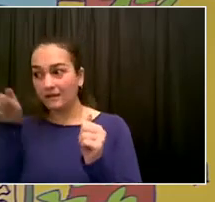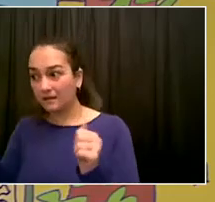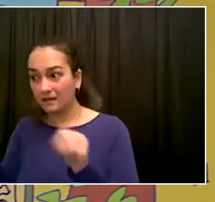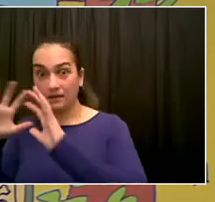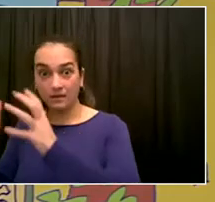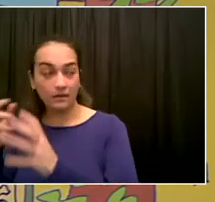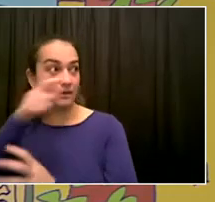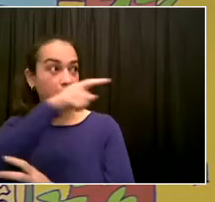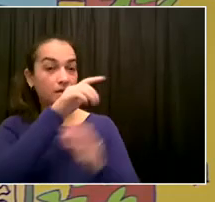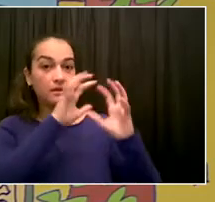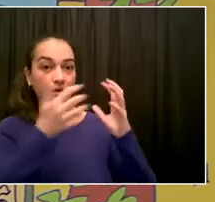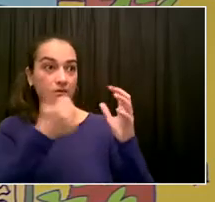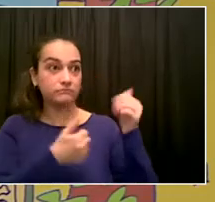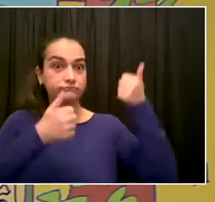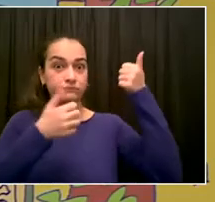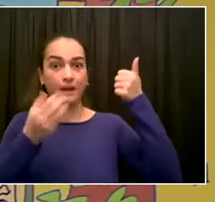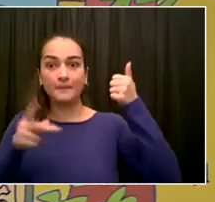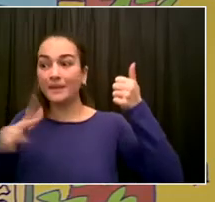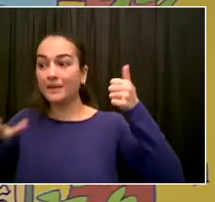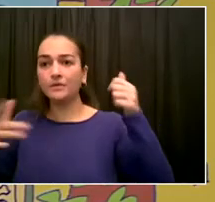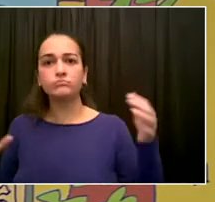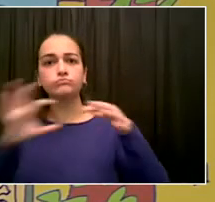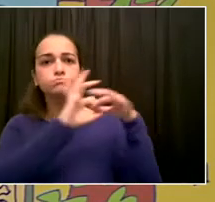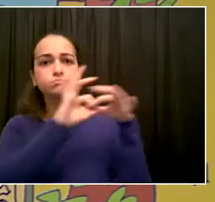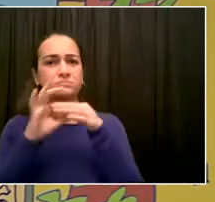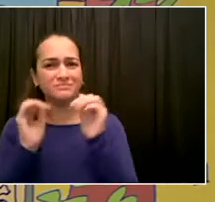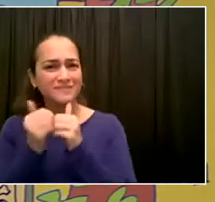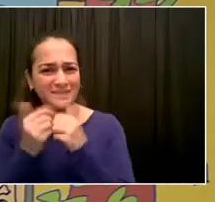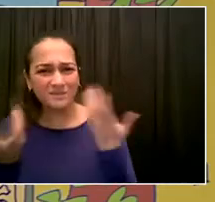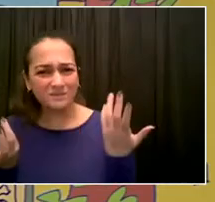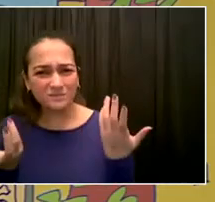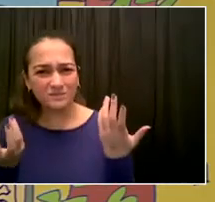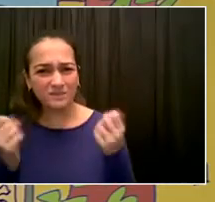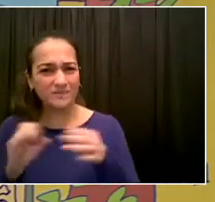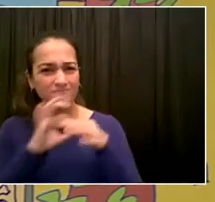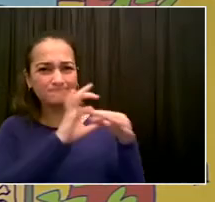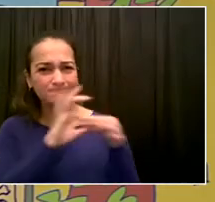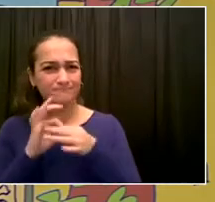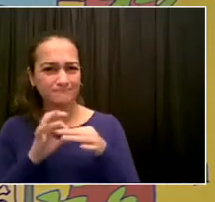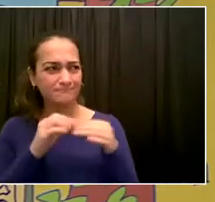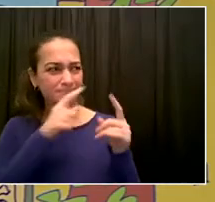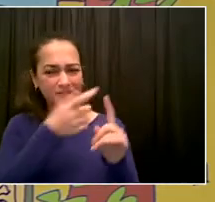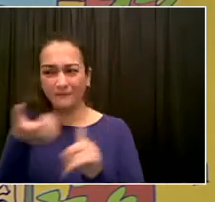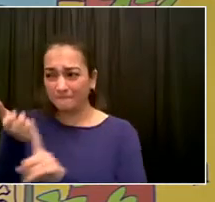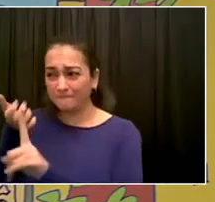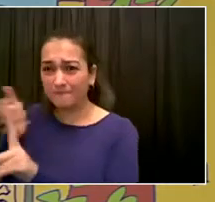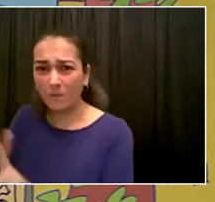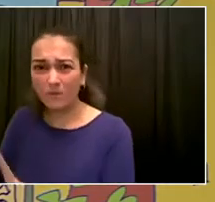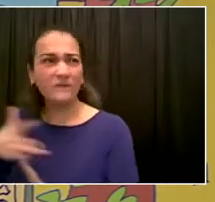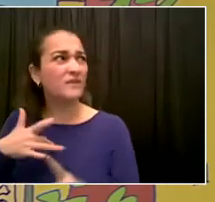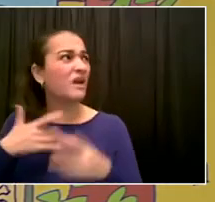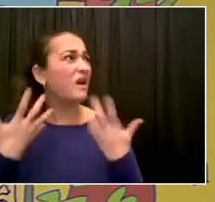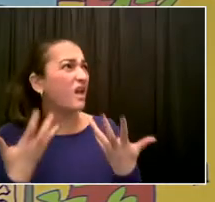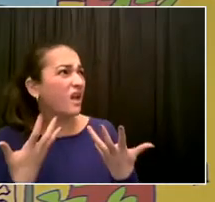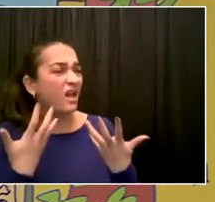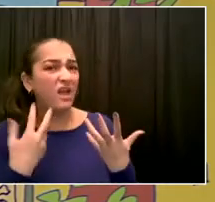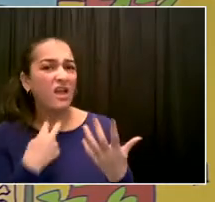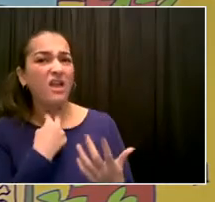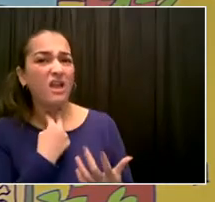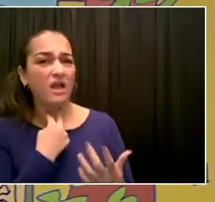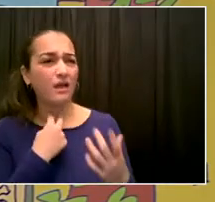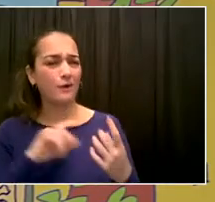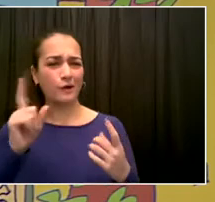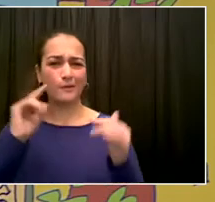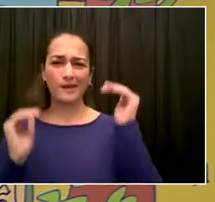type opposition that seems to crop up for a lot of these projects? Yeah, it's a great question, Steve. It's very important. I have spoken to Commissioner Gutman on